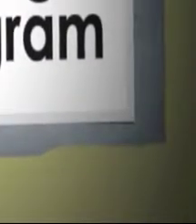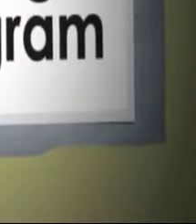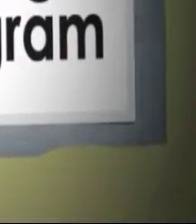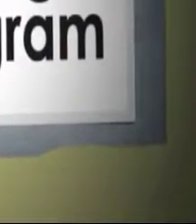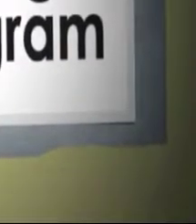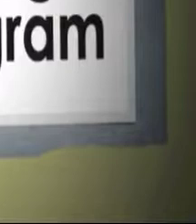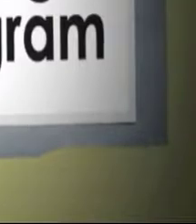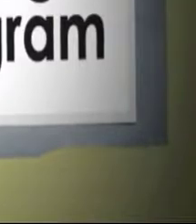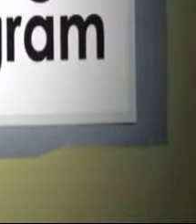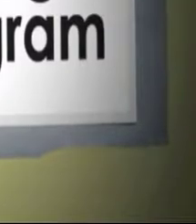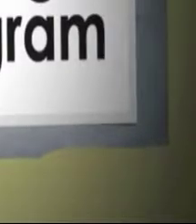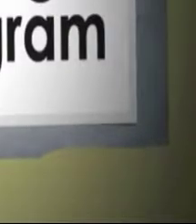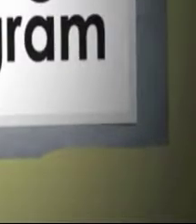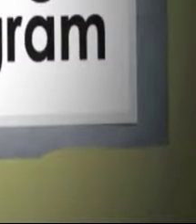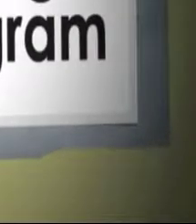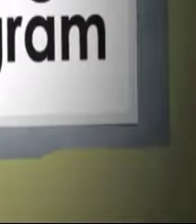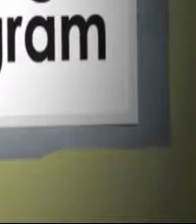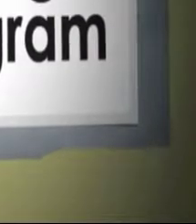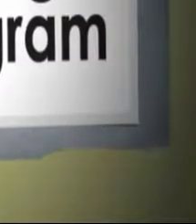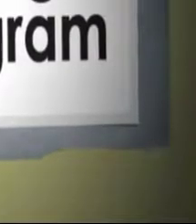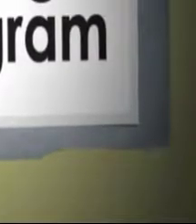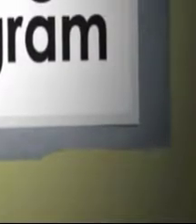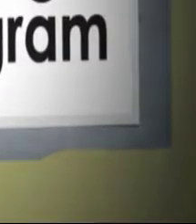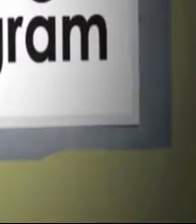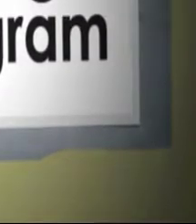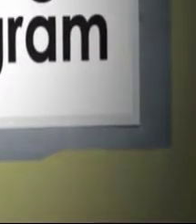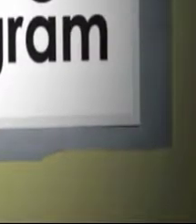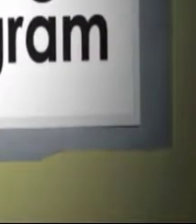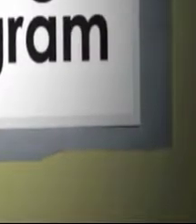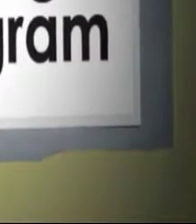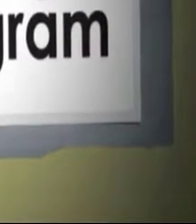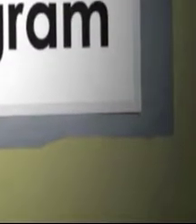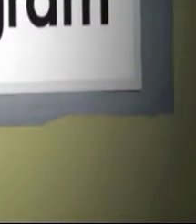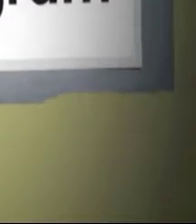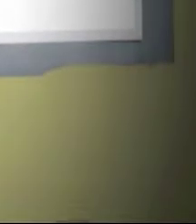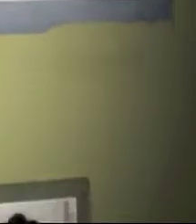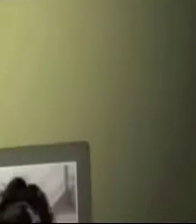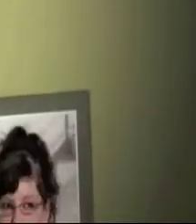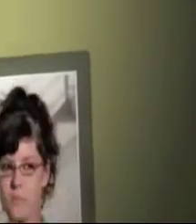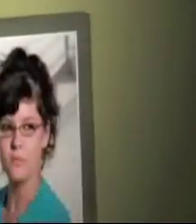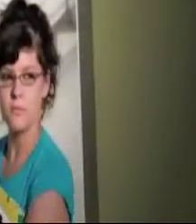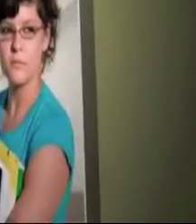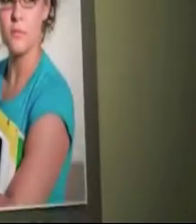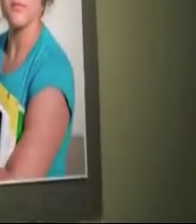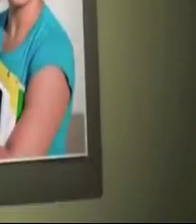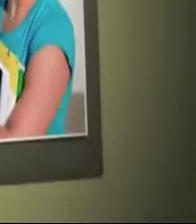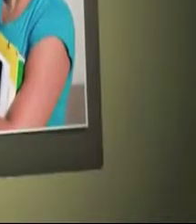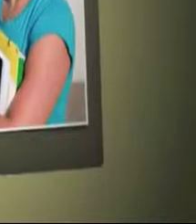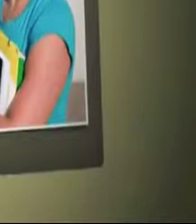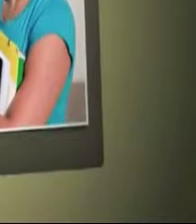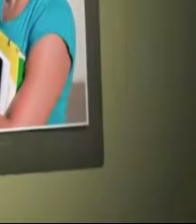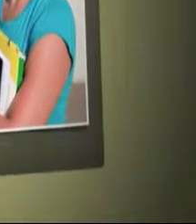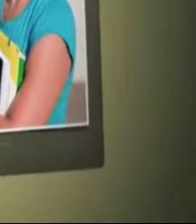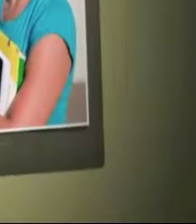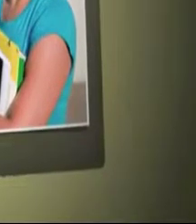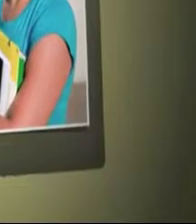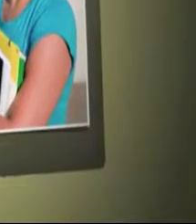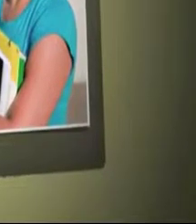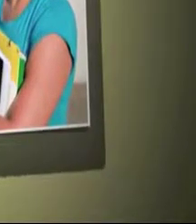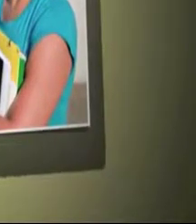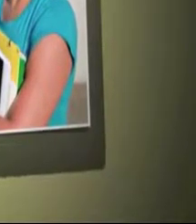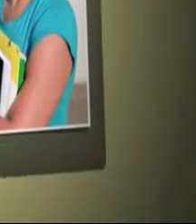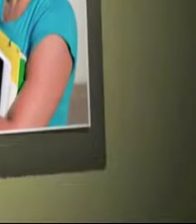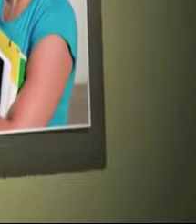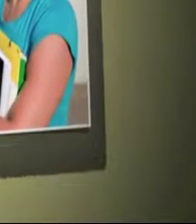Imagine a safe space for LGBT teenagers to learn and pursue their education free from homophobia